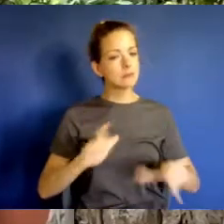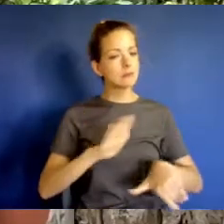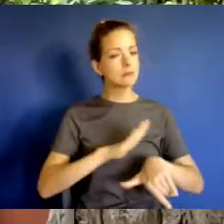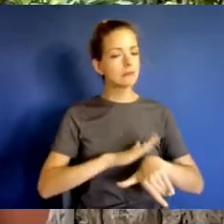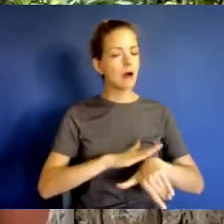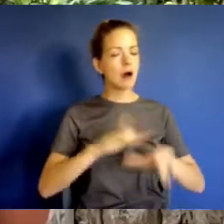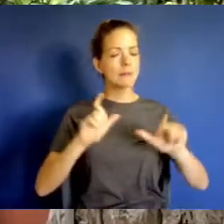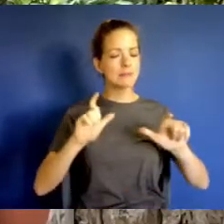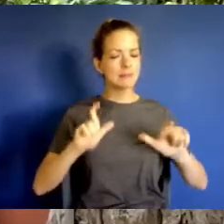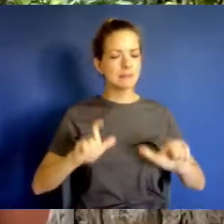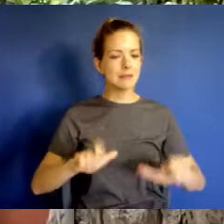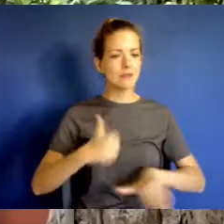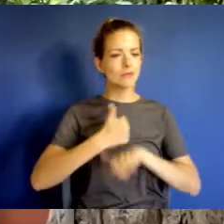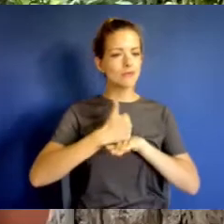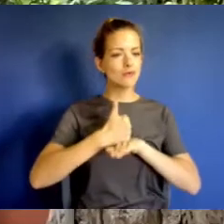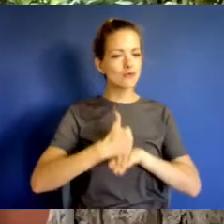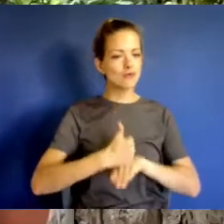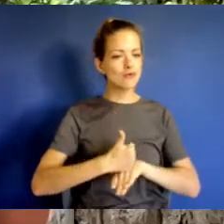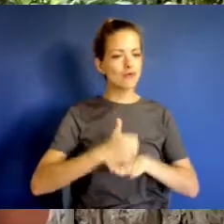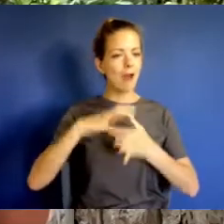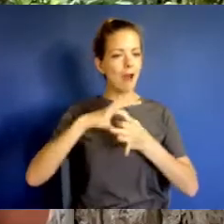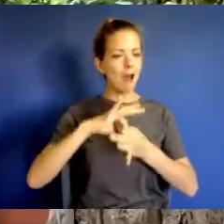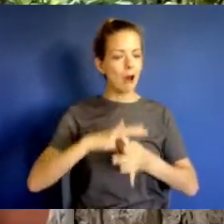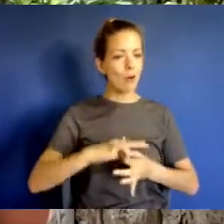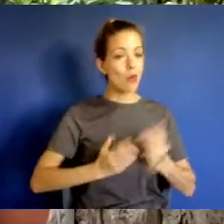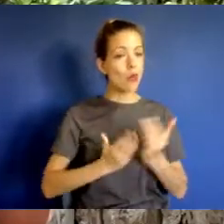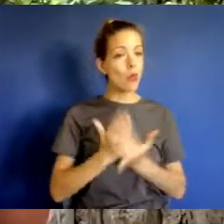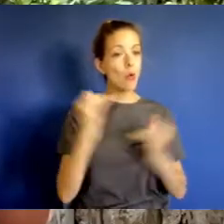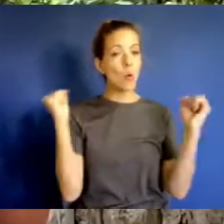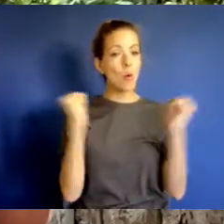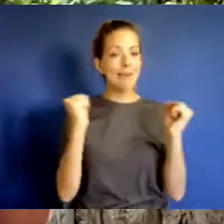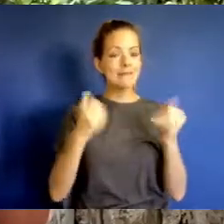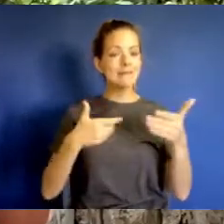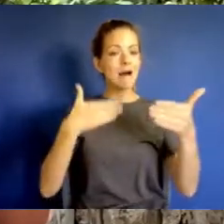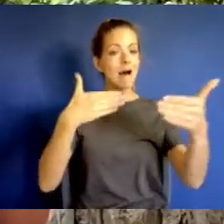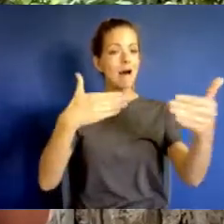to kind of ground ourselves over the winter,